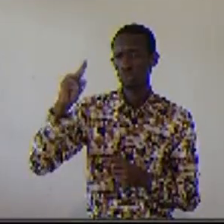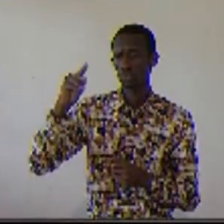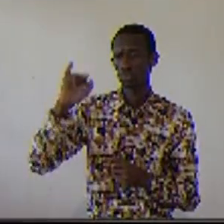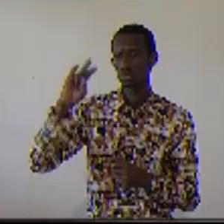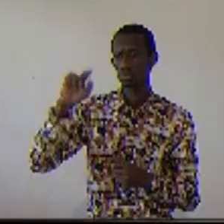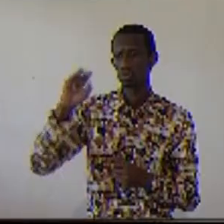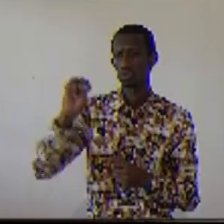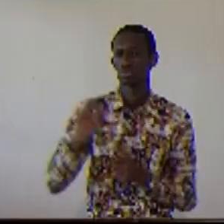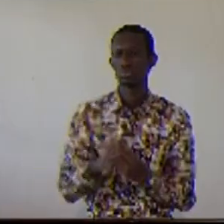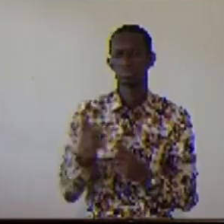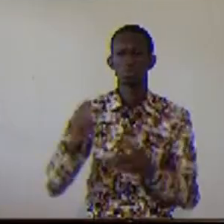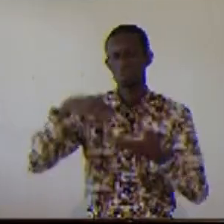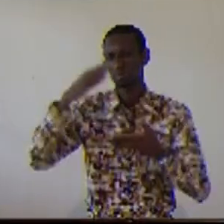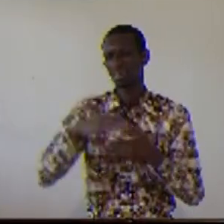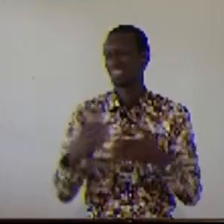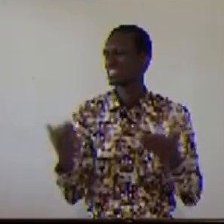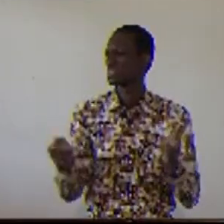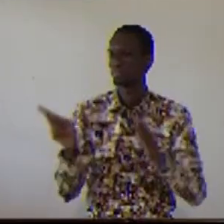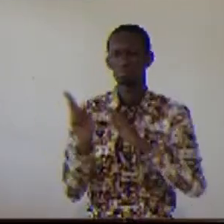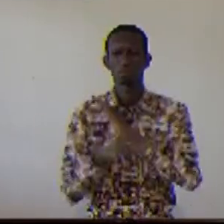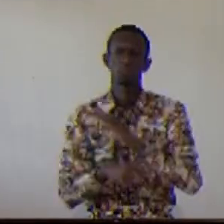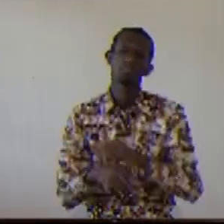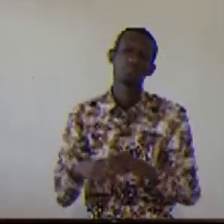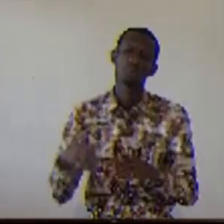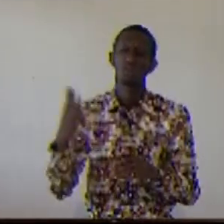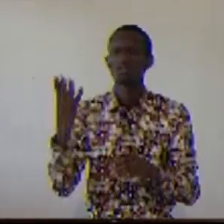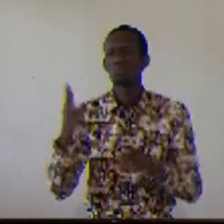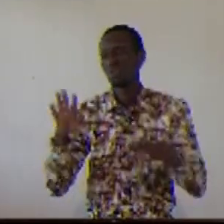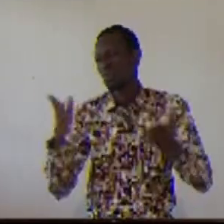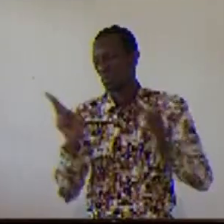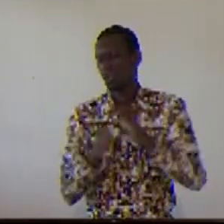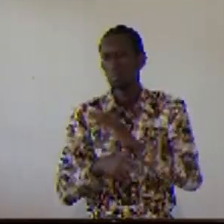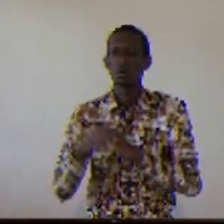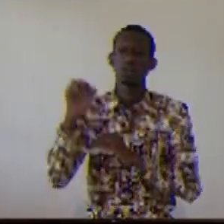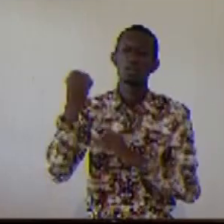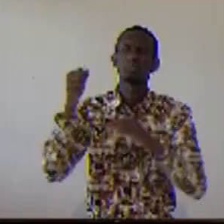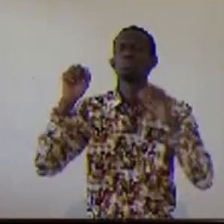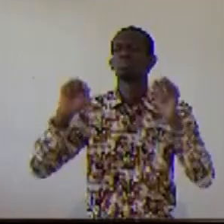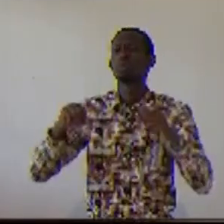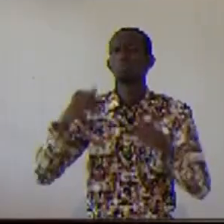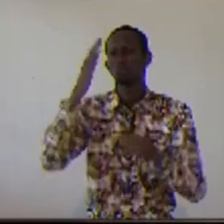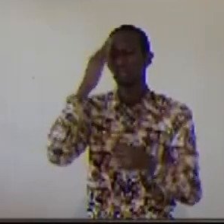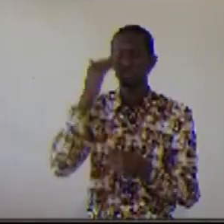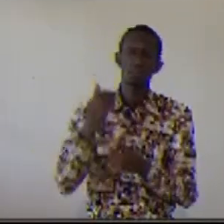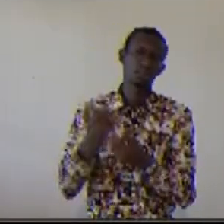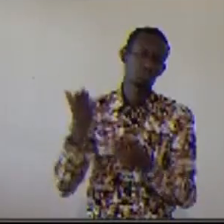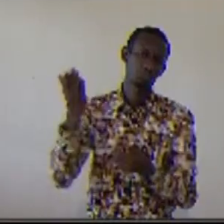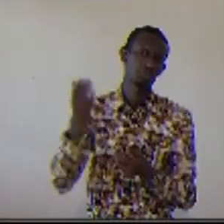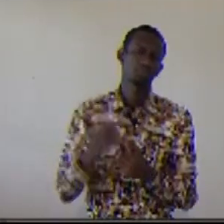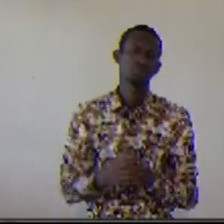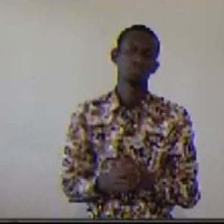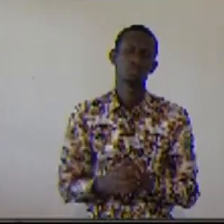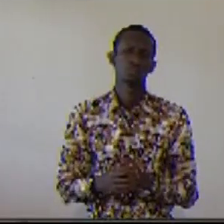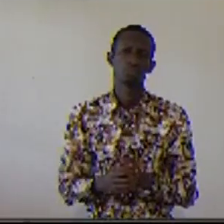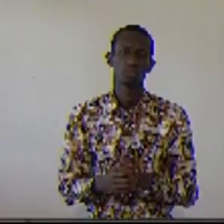I think even primary 4-5 there can be able to state the conditions for rusting. So